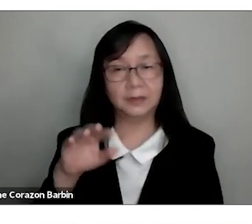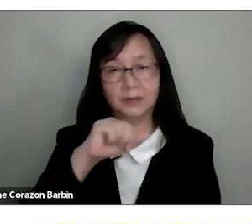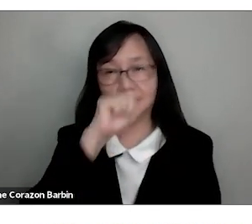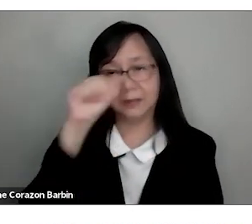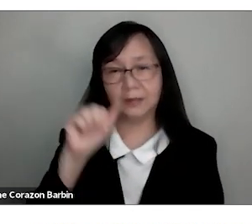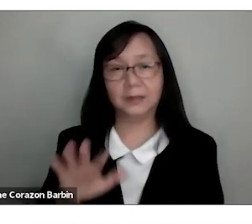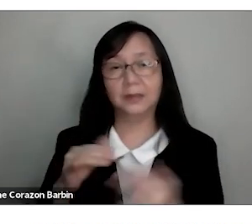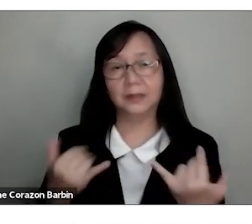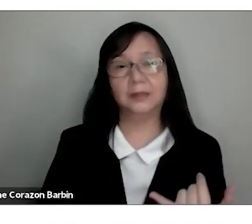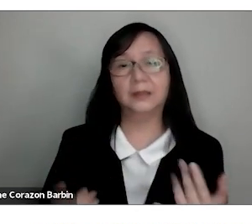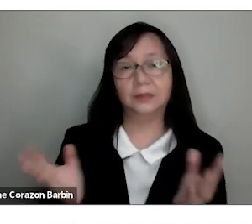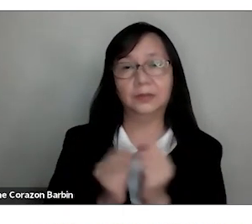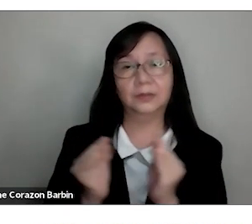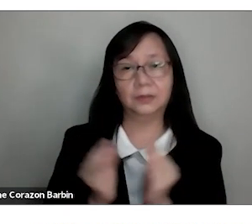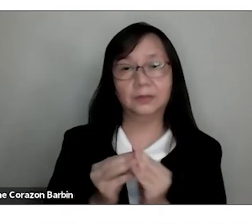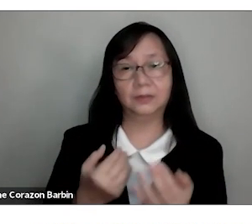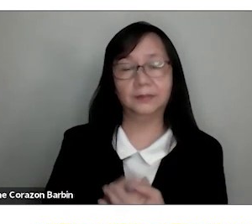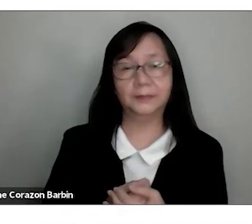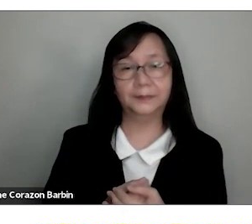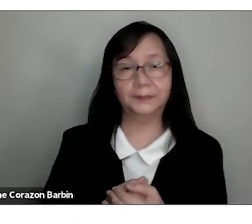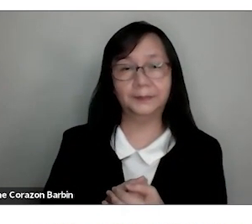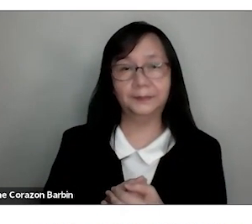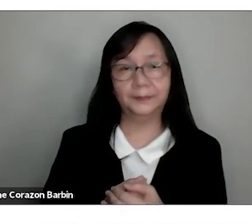delegates of the consultation. Next slide, please.